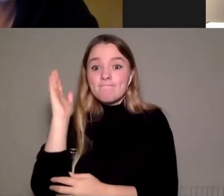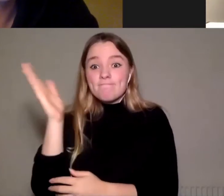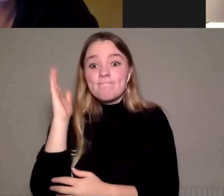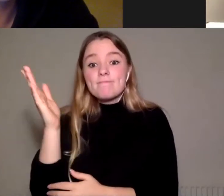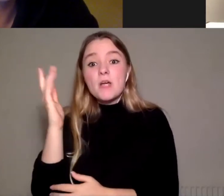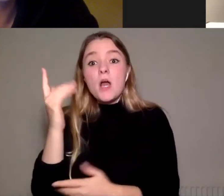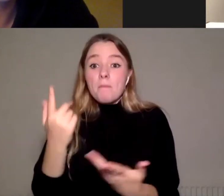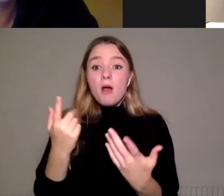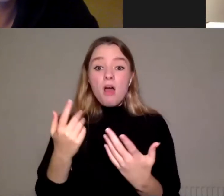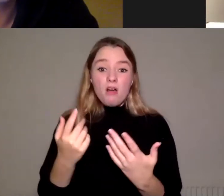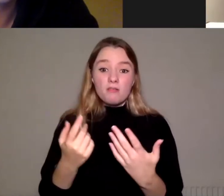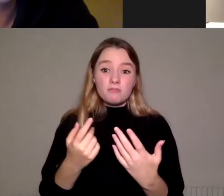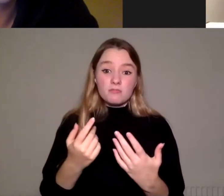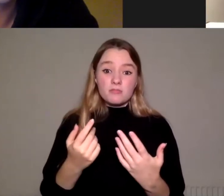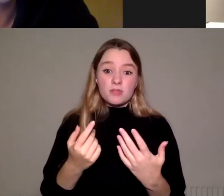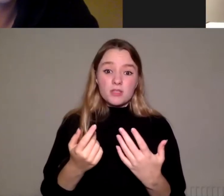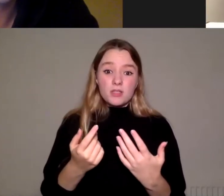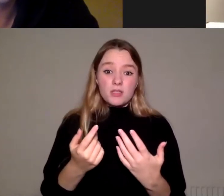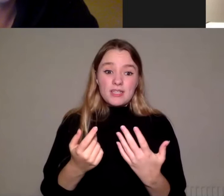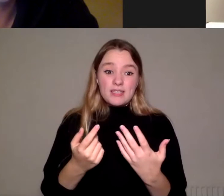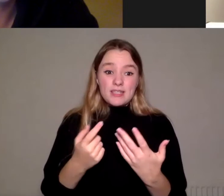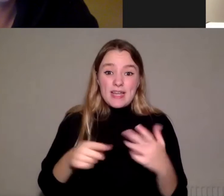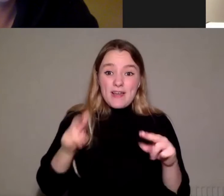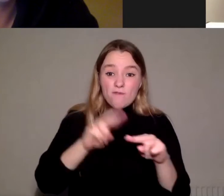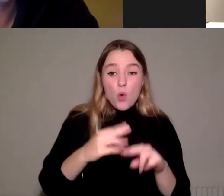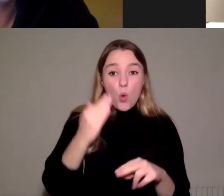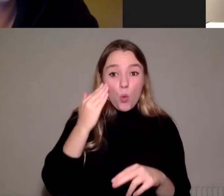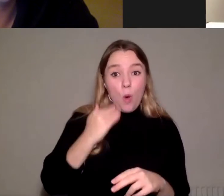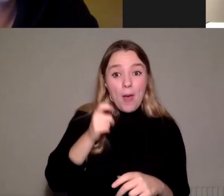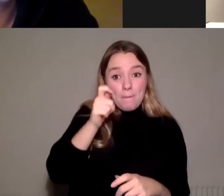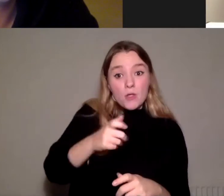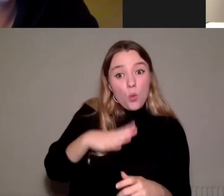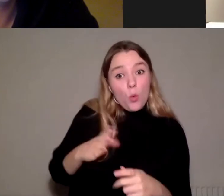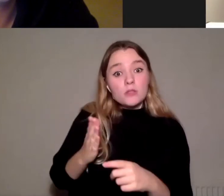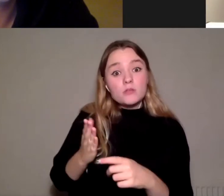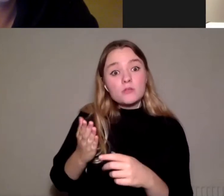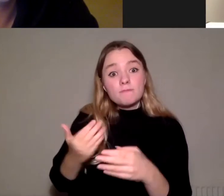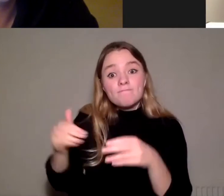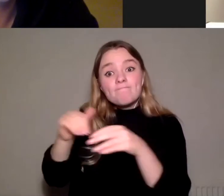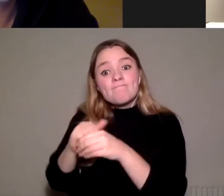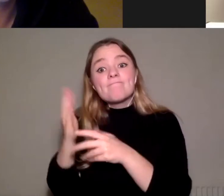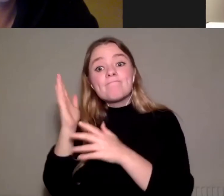there's no overstepping the mark. If you want to commit, like